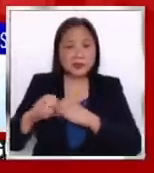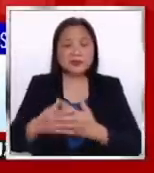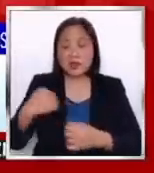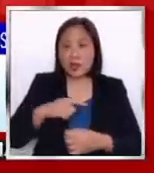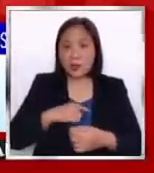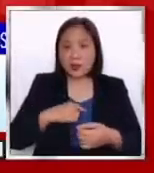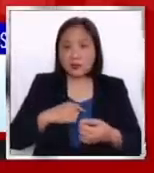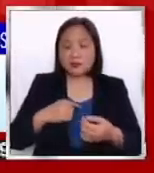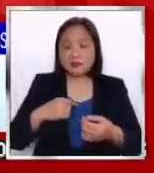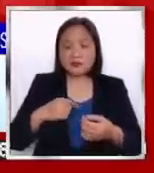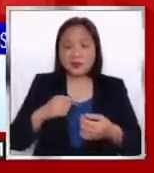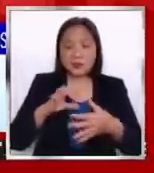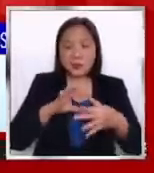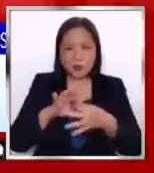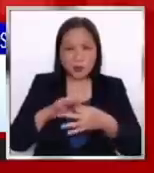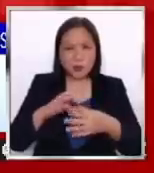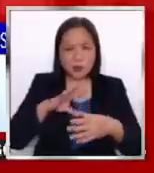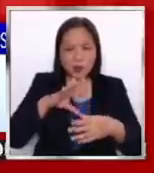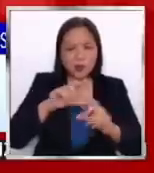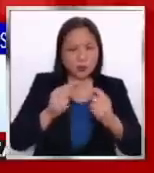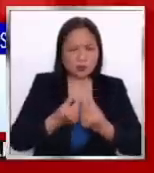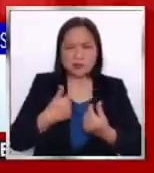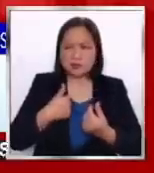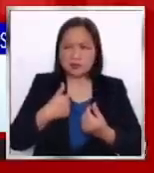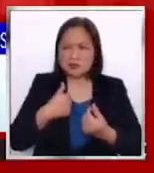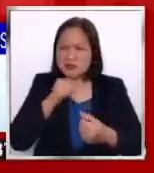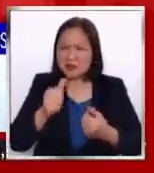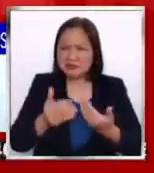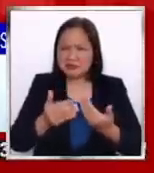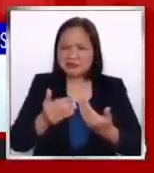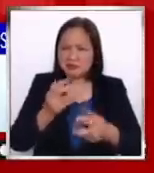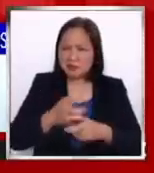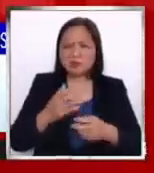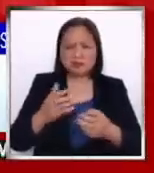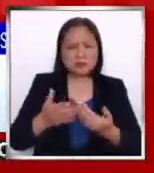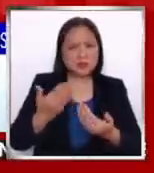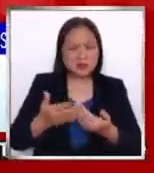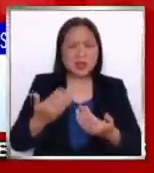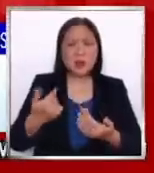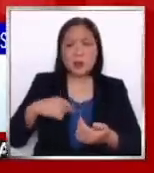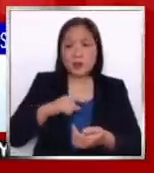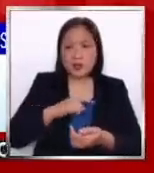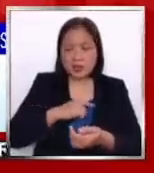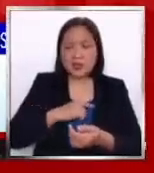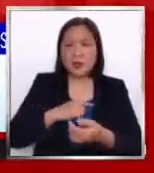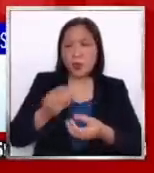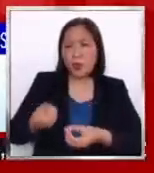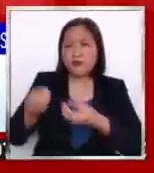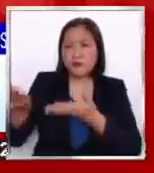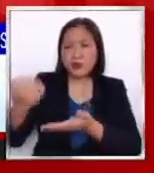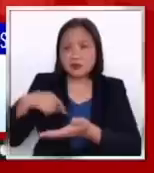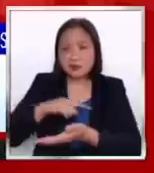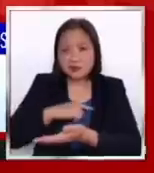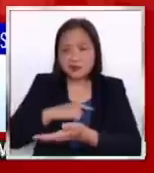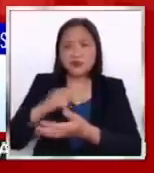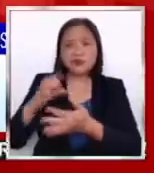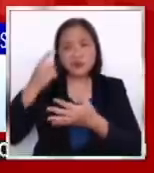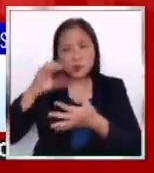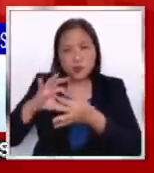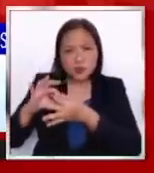magiging mahirap o magiging problema yan. We have always been offering our hands of unity and friendship to